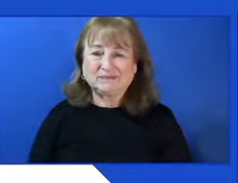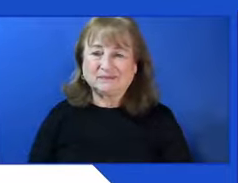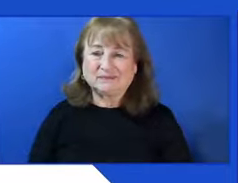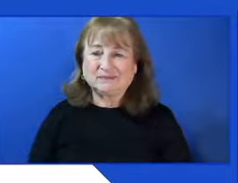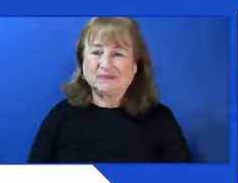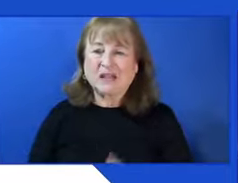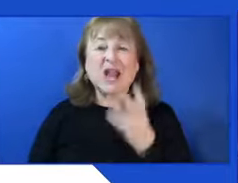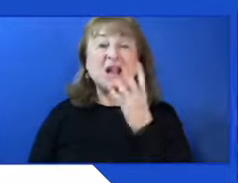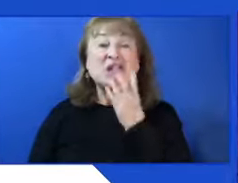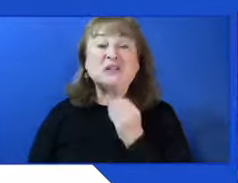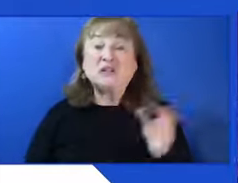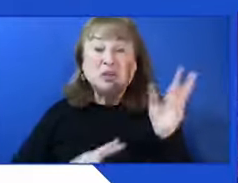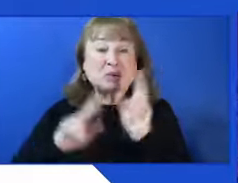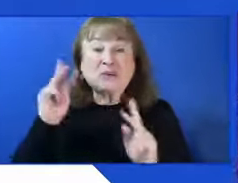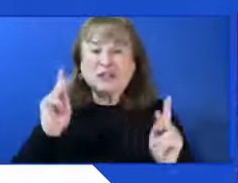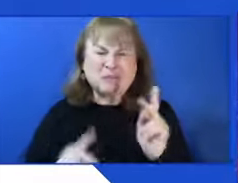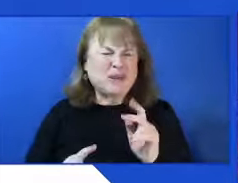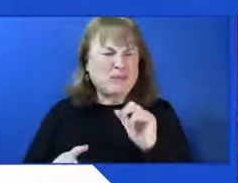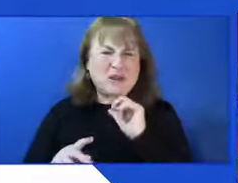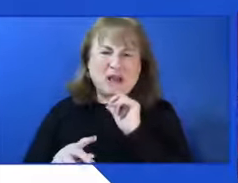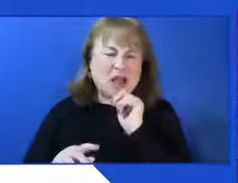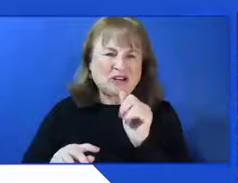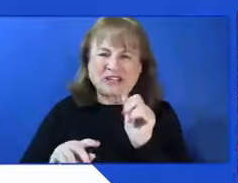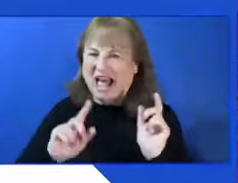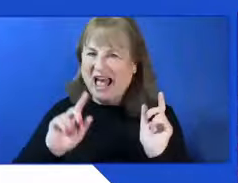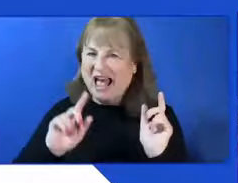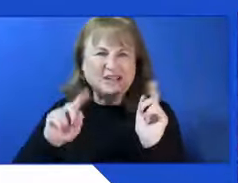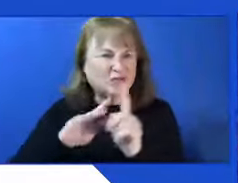Jewish people are not going anywhere.